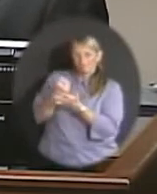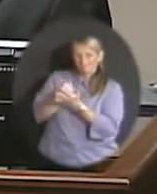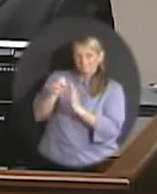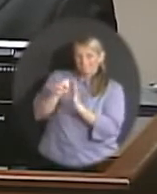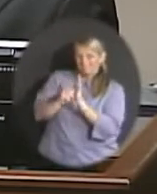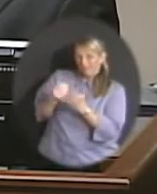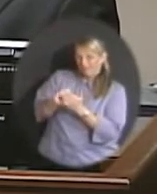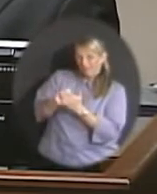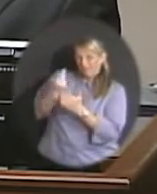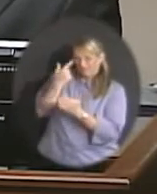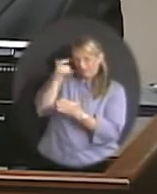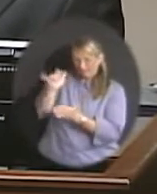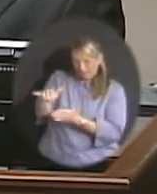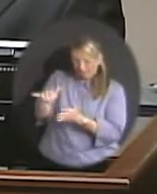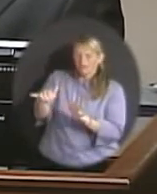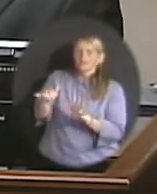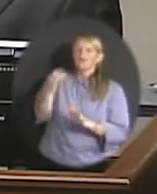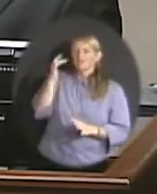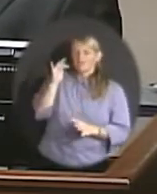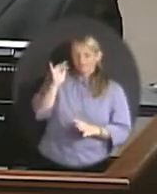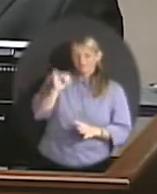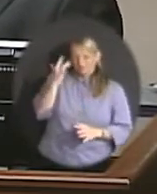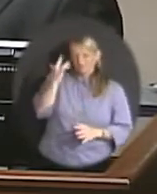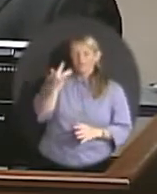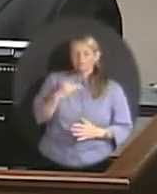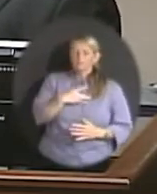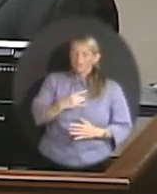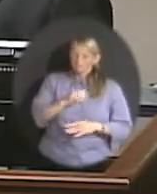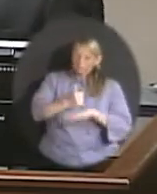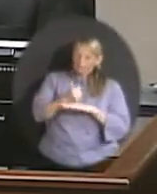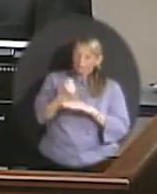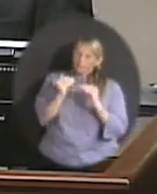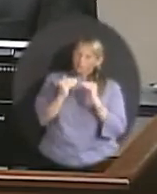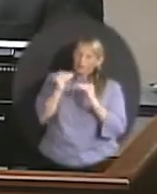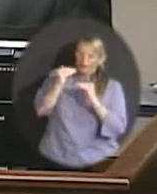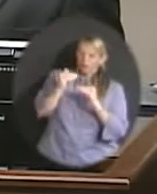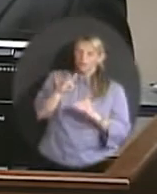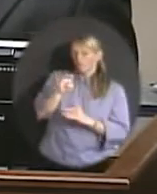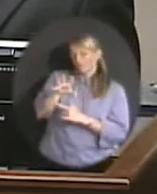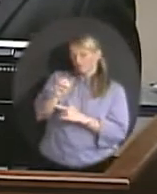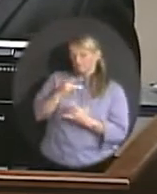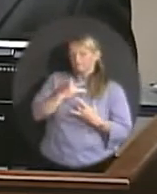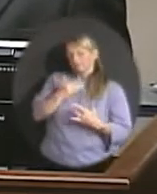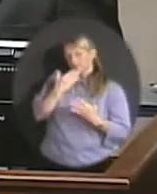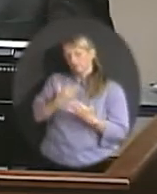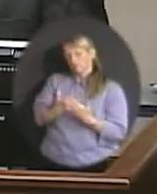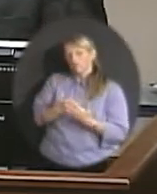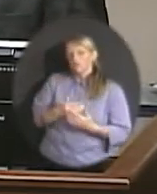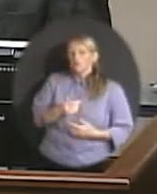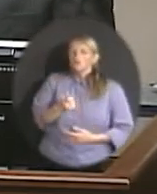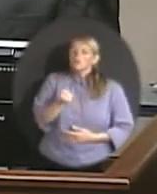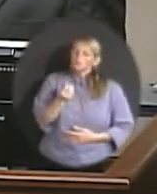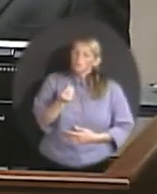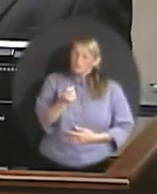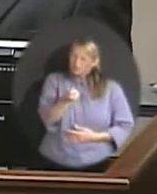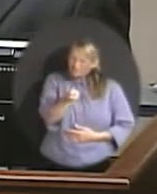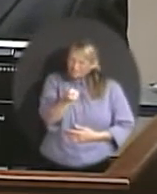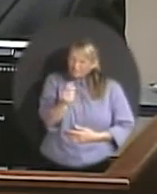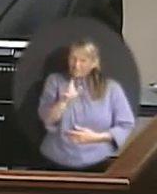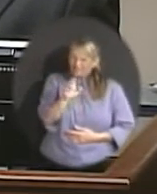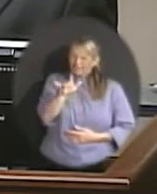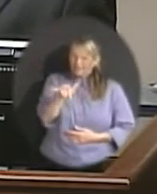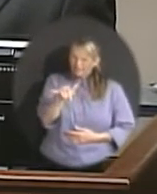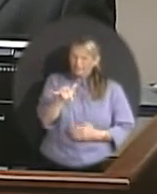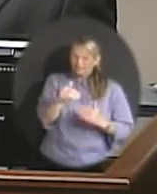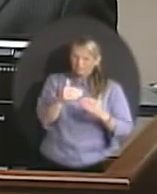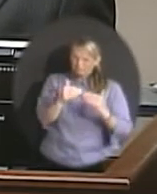of that. That's why we like to set it at 450. Seems to have always been pretty good for us. Okay. So there is a slight levy implication, but once you get that